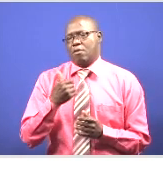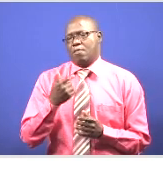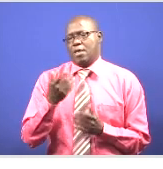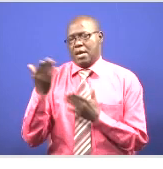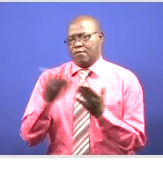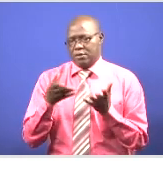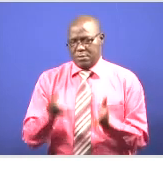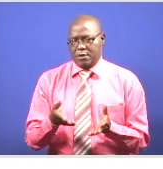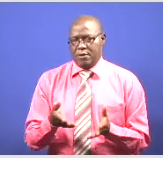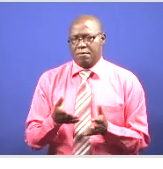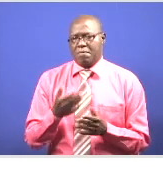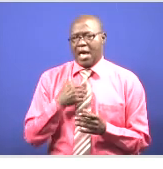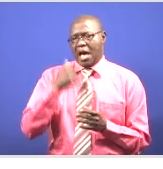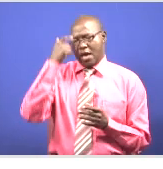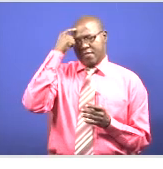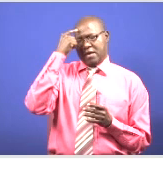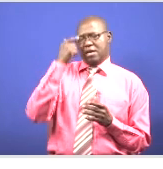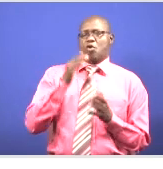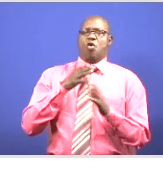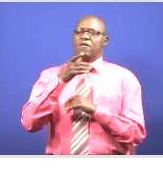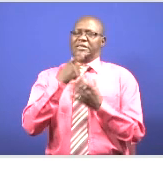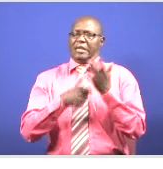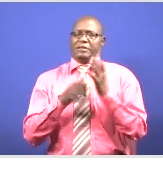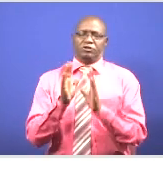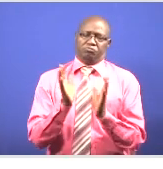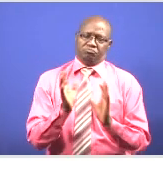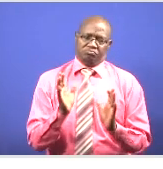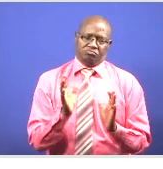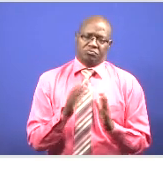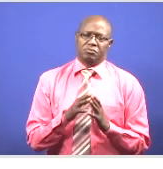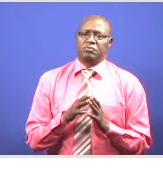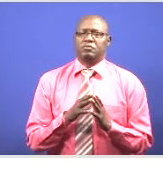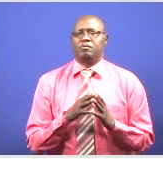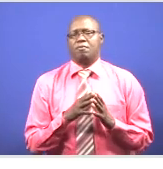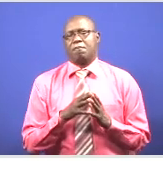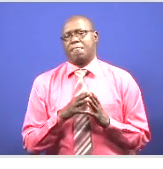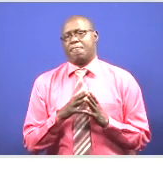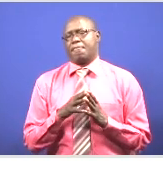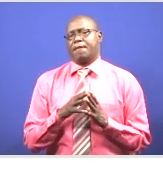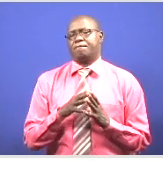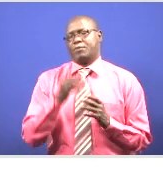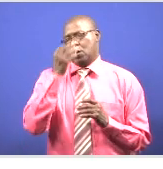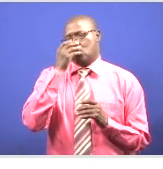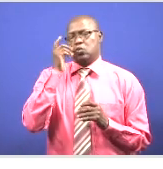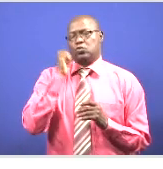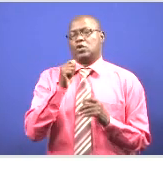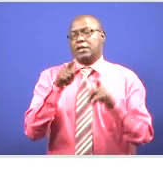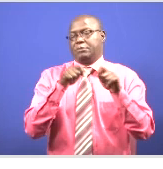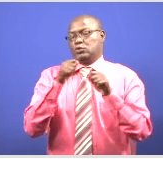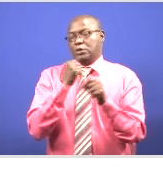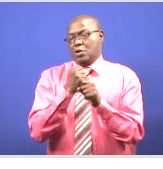way Kenyans are getting overtaxed. What President Ruto's administration has